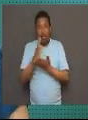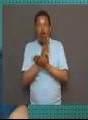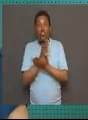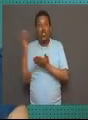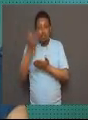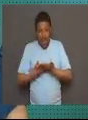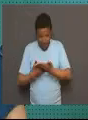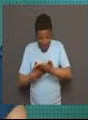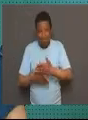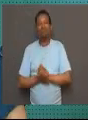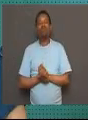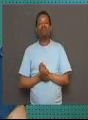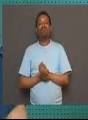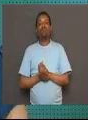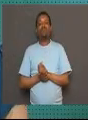distribution maps.